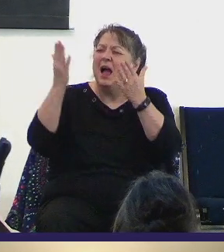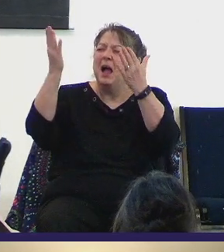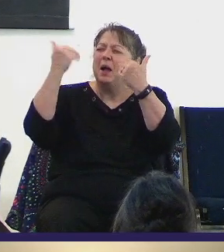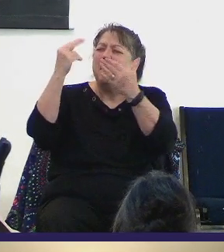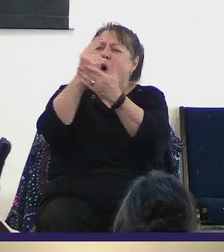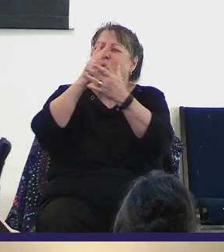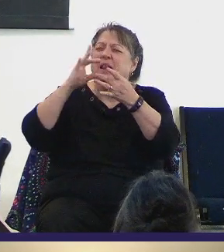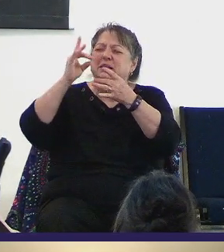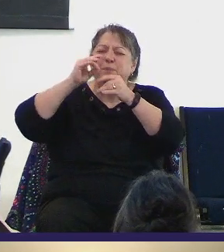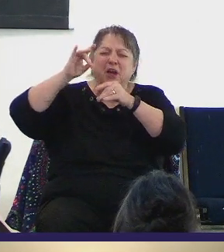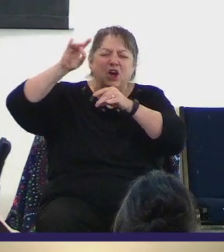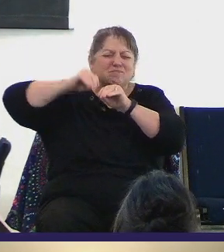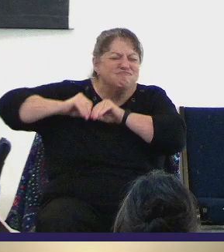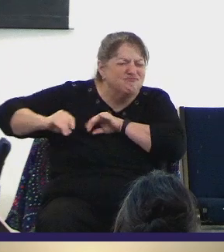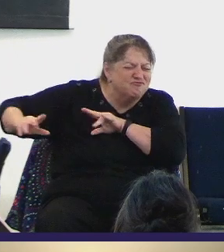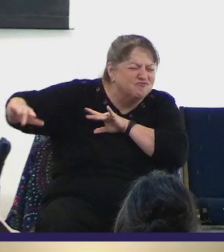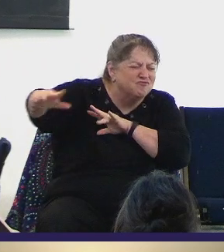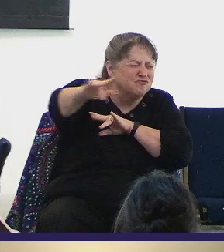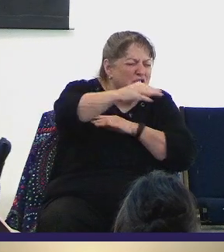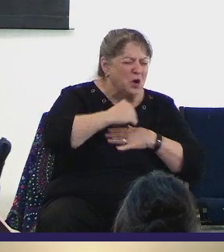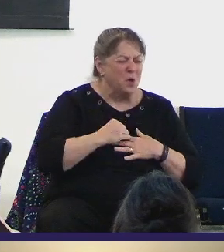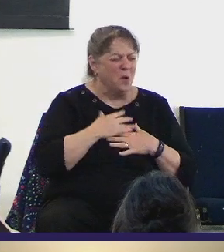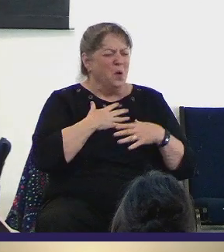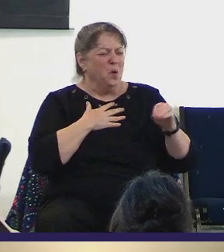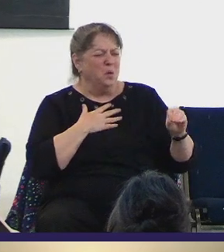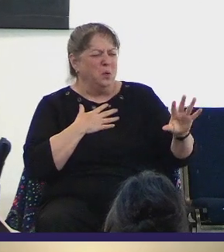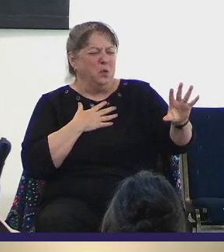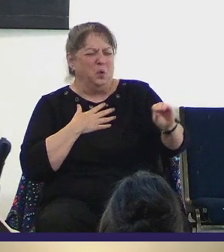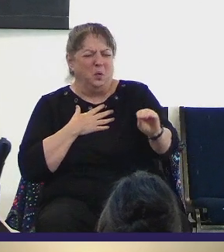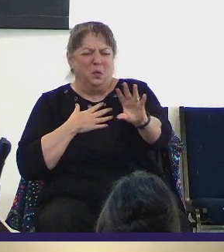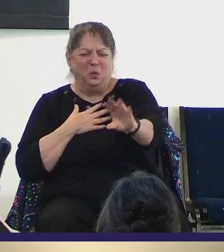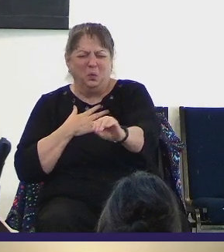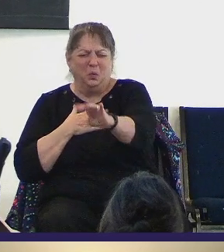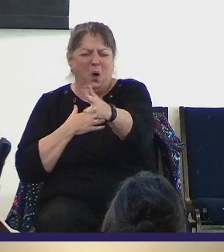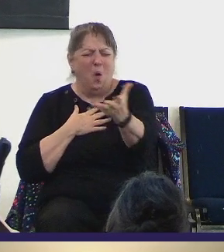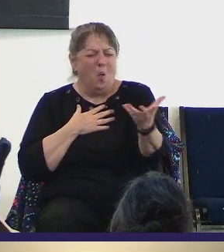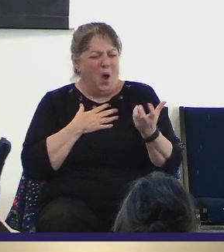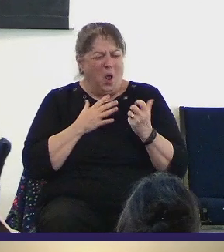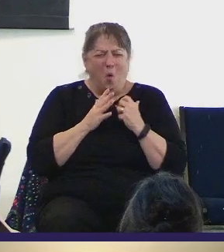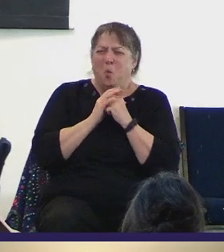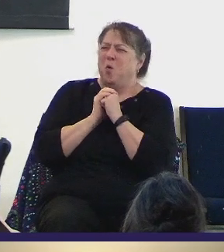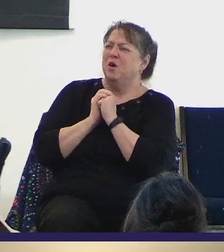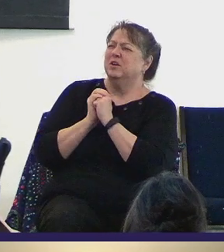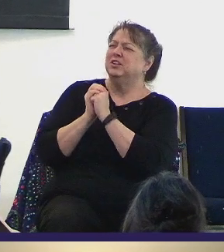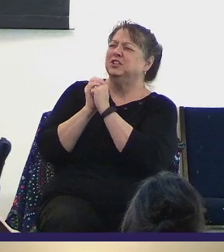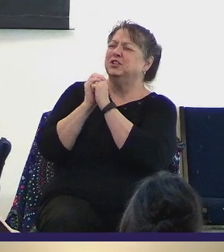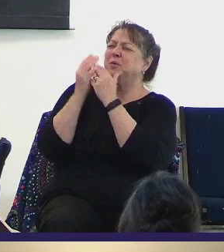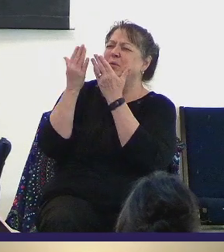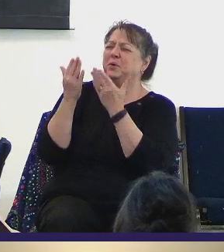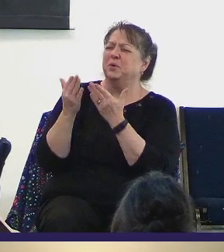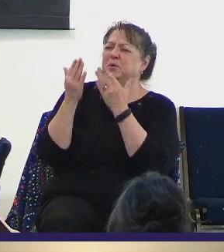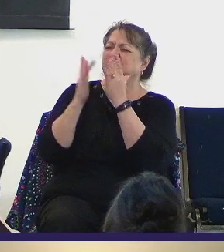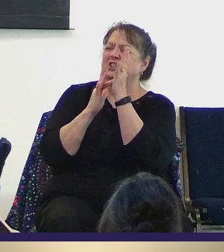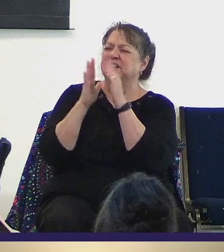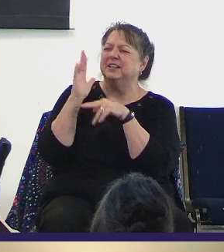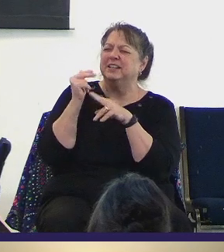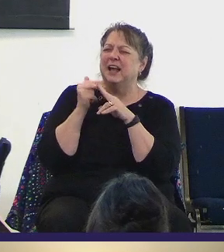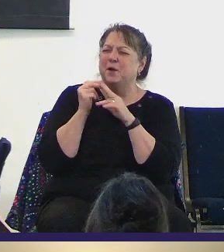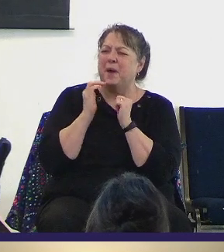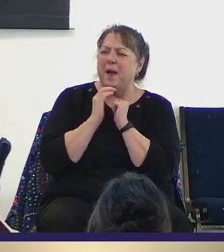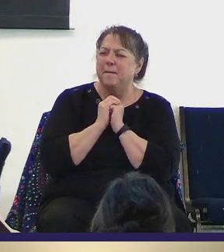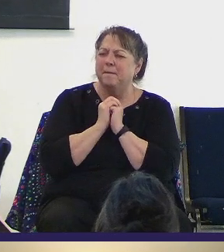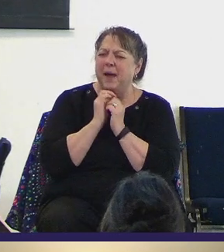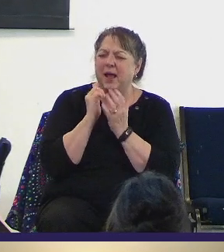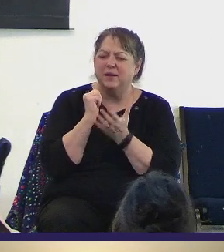in this place, will move in our hearts, so we may worship you. In Jesus' name,